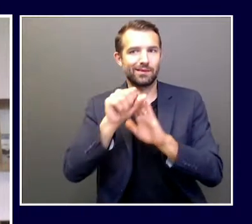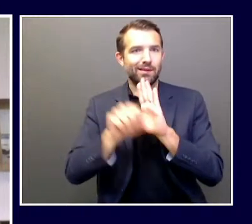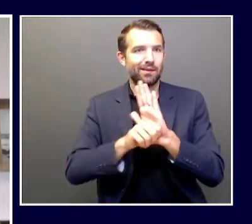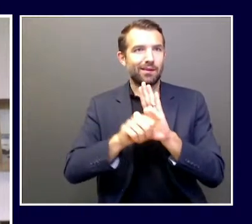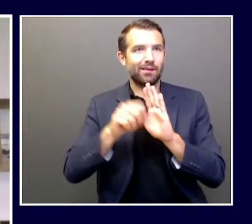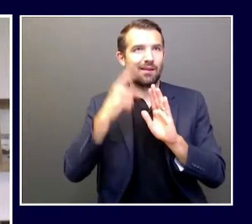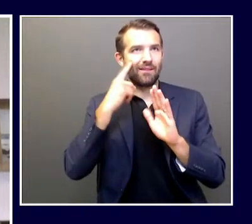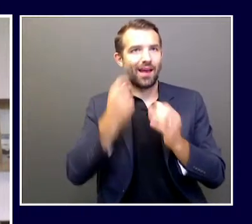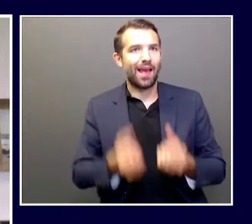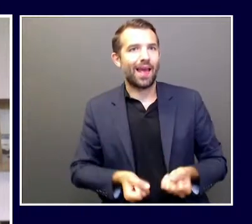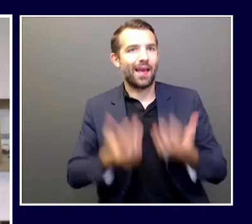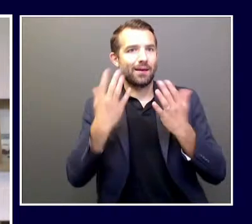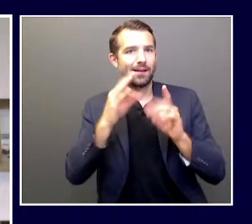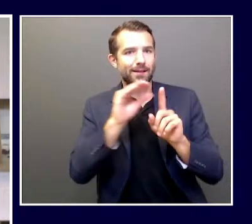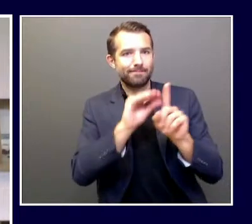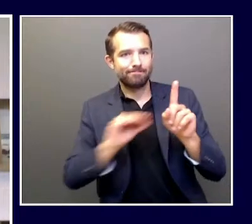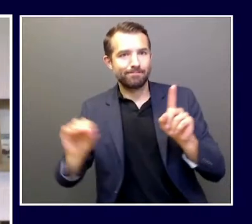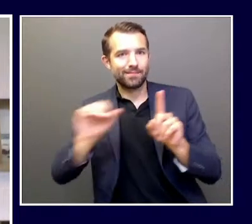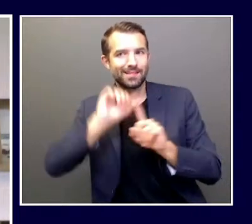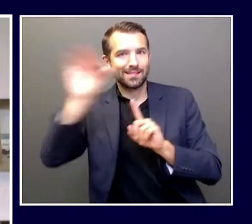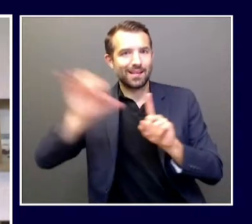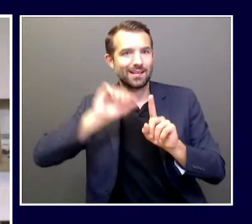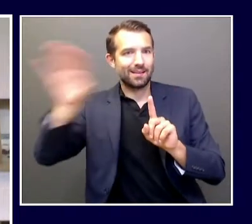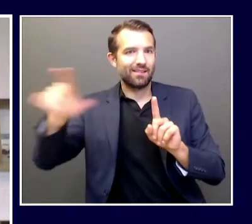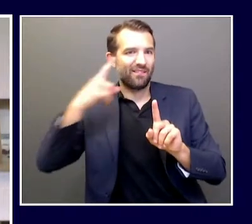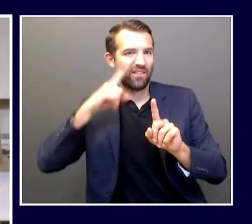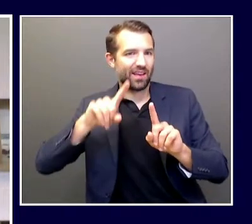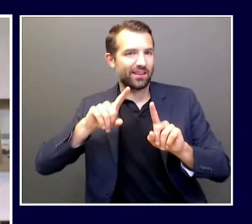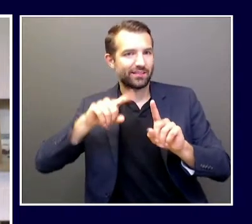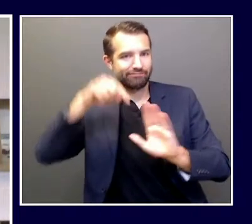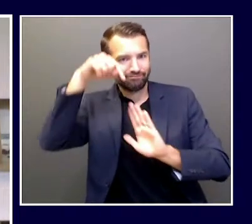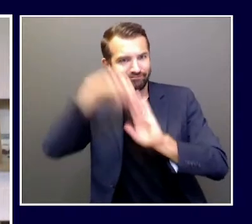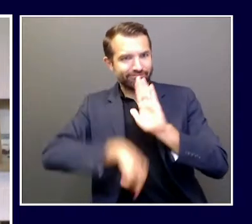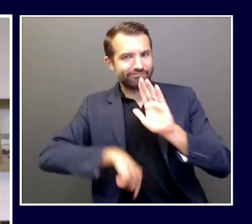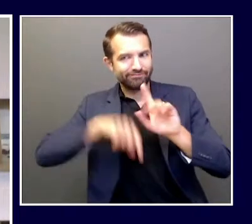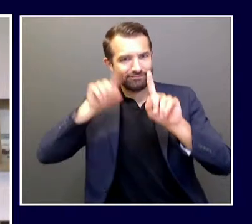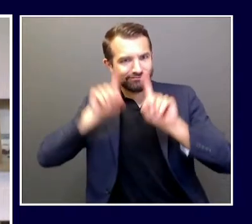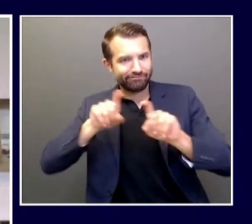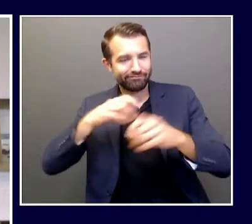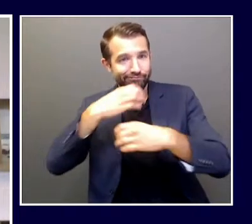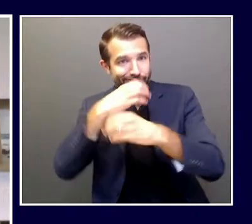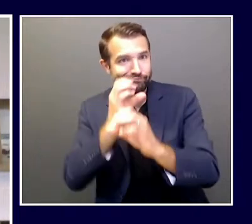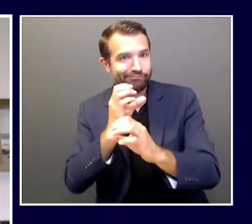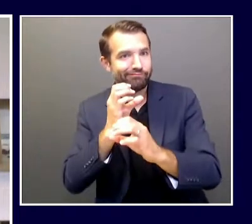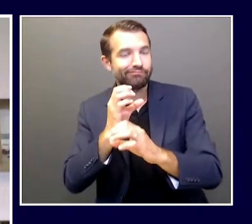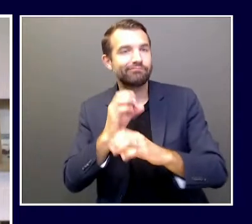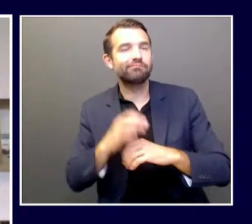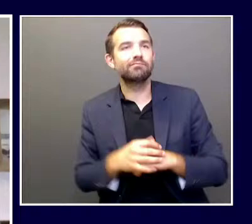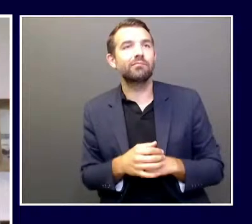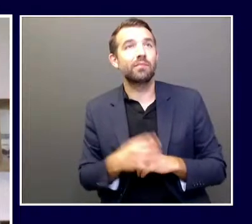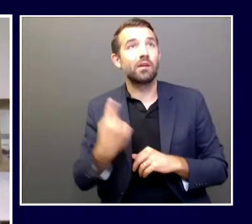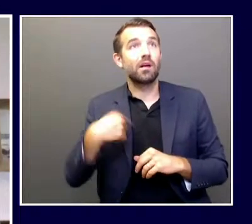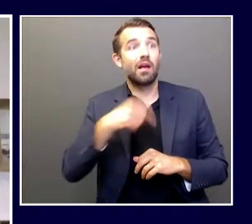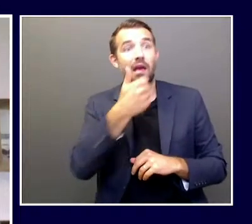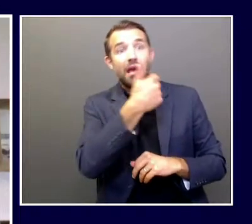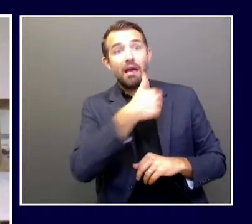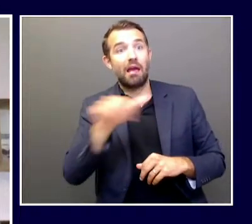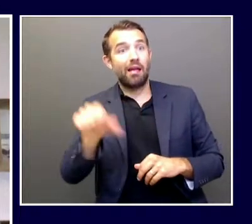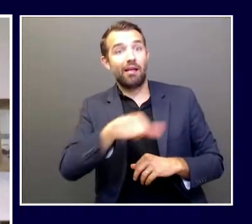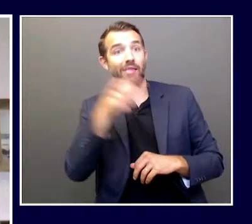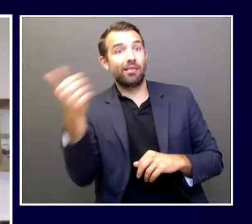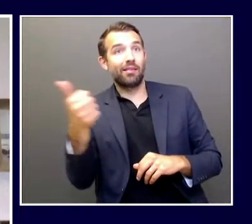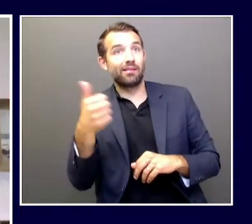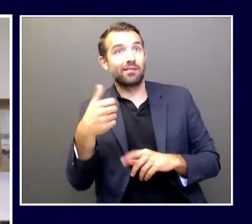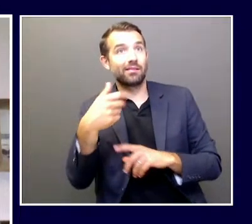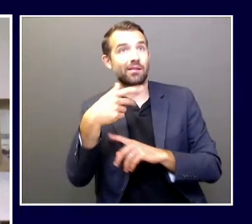all of the PCR, it only works for PCR, 10% of all of the positive PCR results that are done in the state of